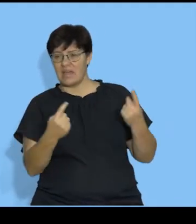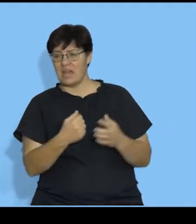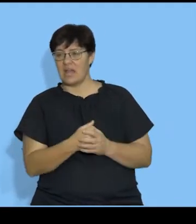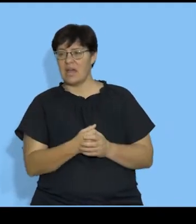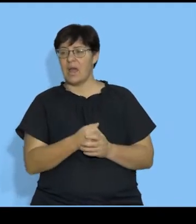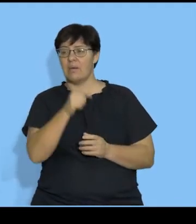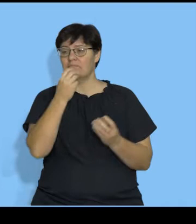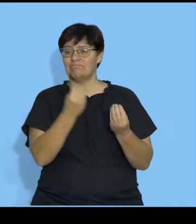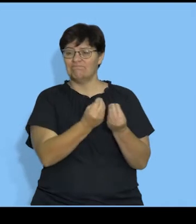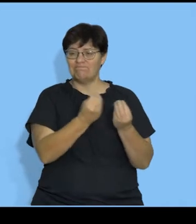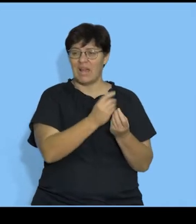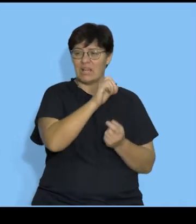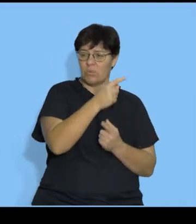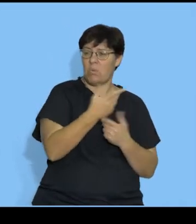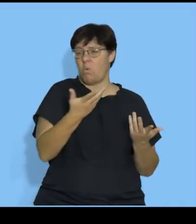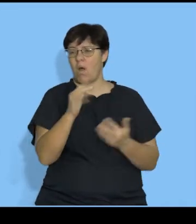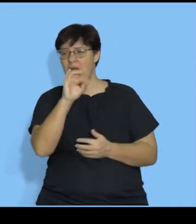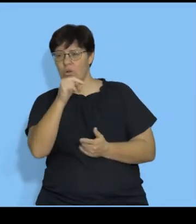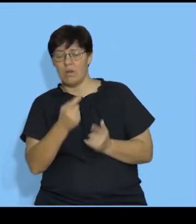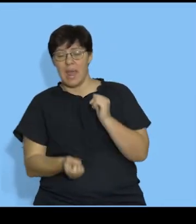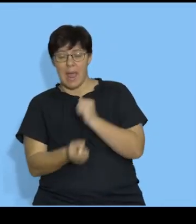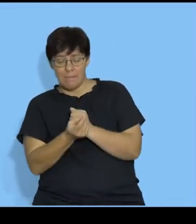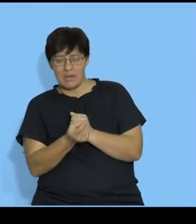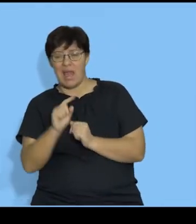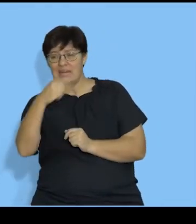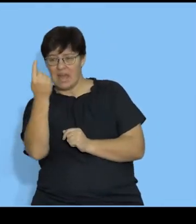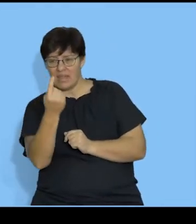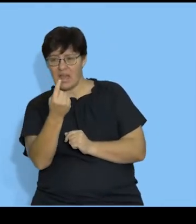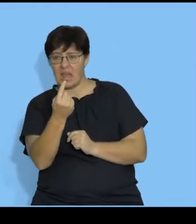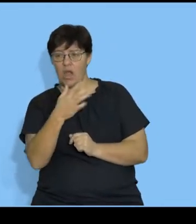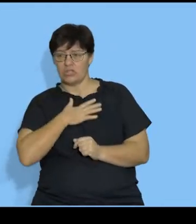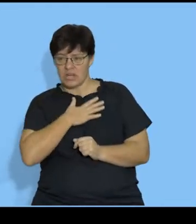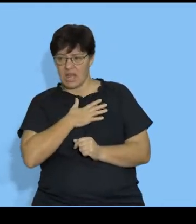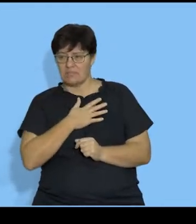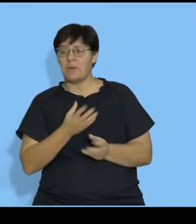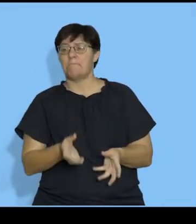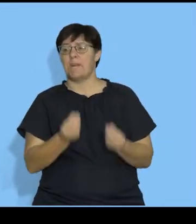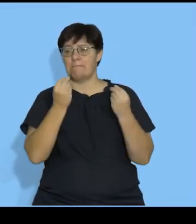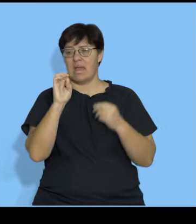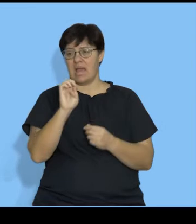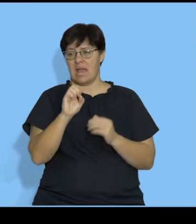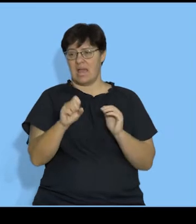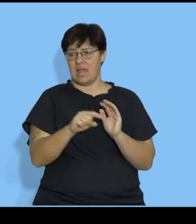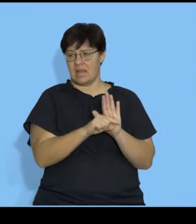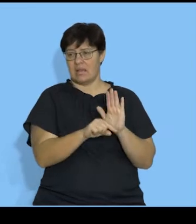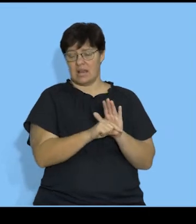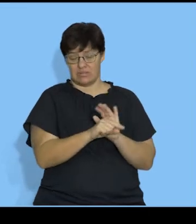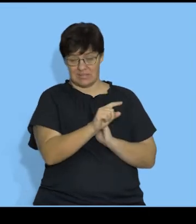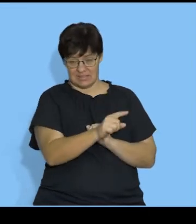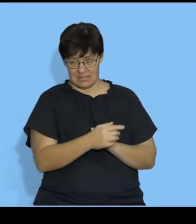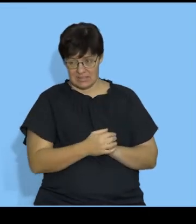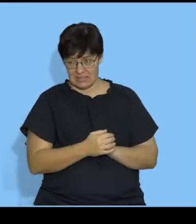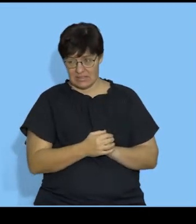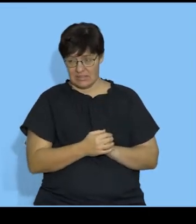oxidized, so it's a substance, okay? It undergoes reduction. So an oxidizing agent takes electrons. That's the